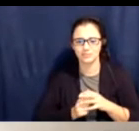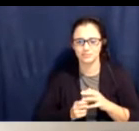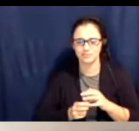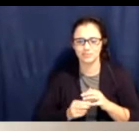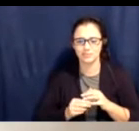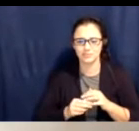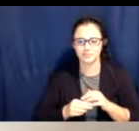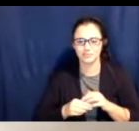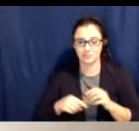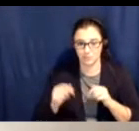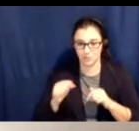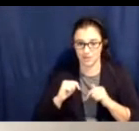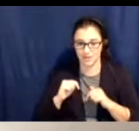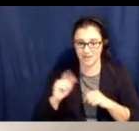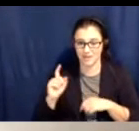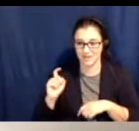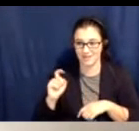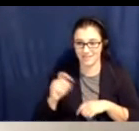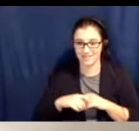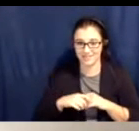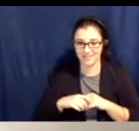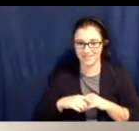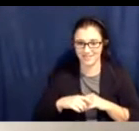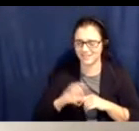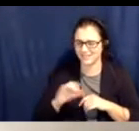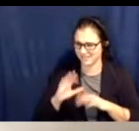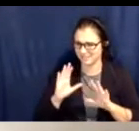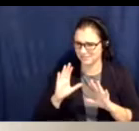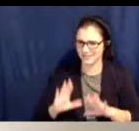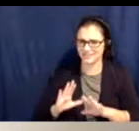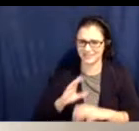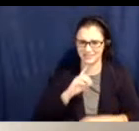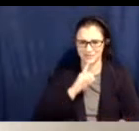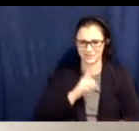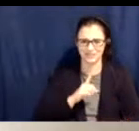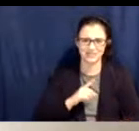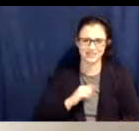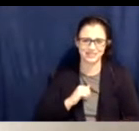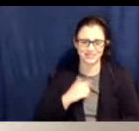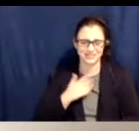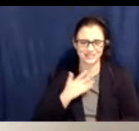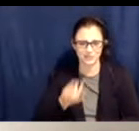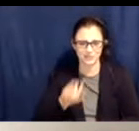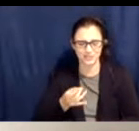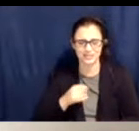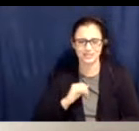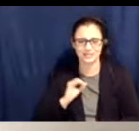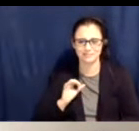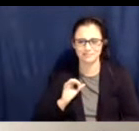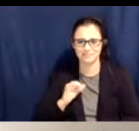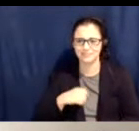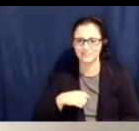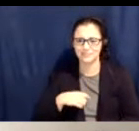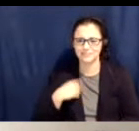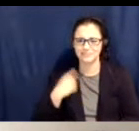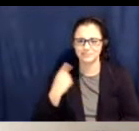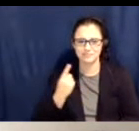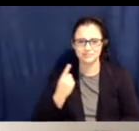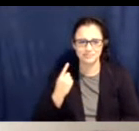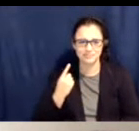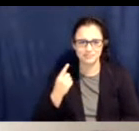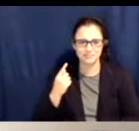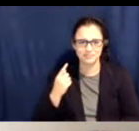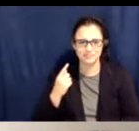Should I go back here? I mean, Yeah, that's amazing. That's really, that's, I wonder, oh, universes. Oh yeah,